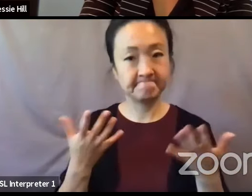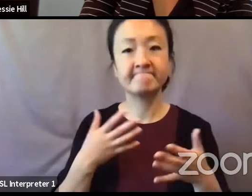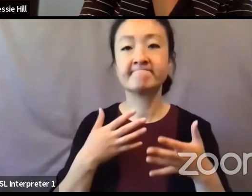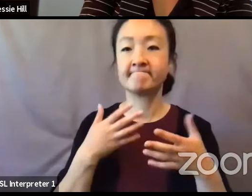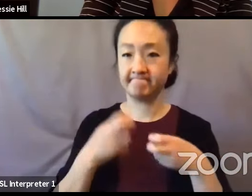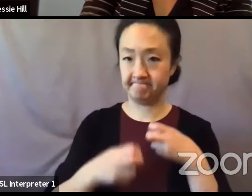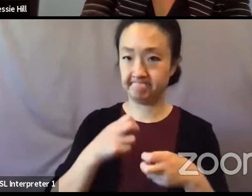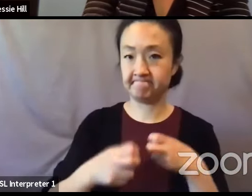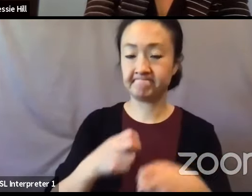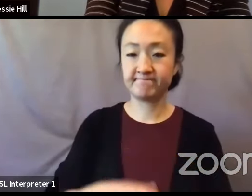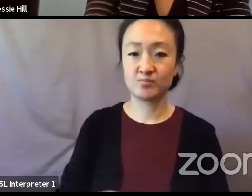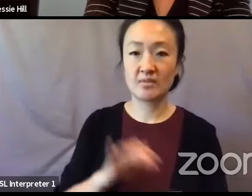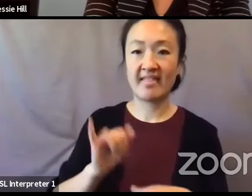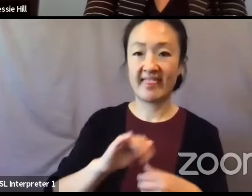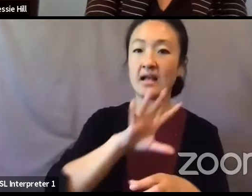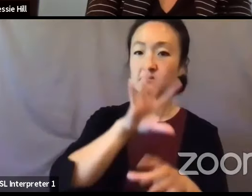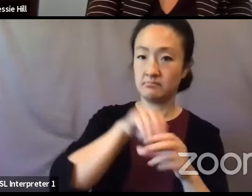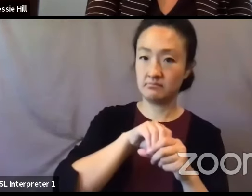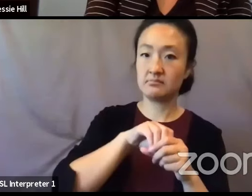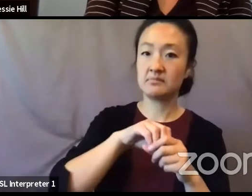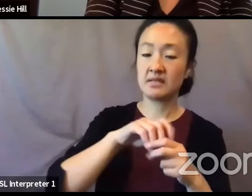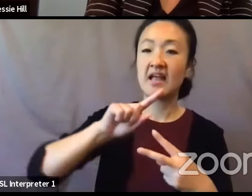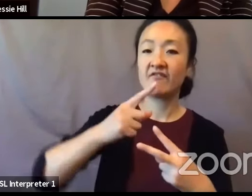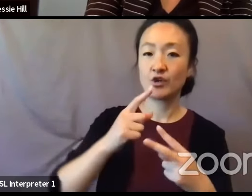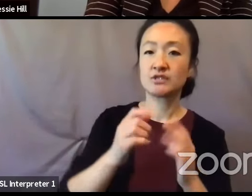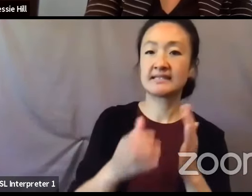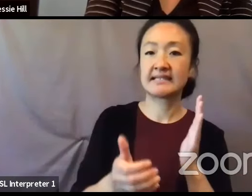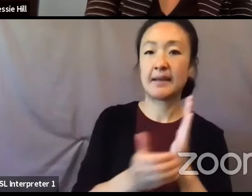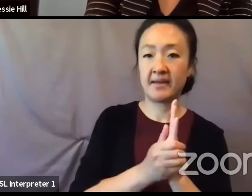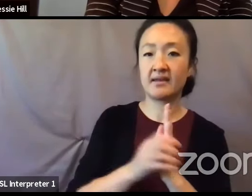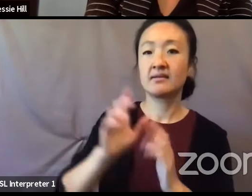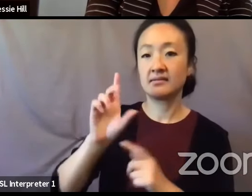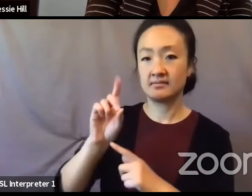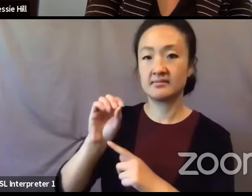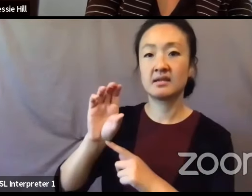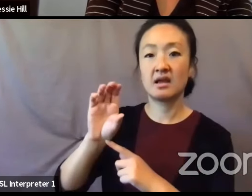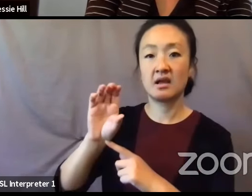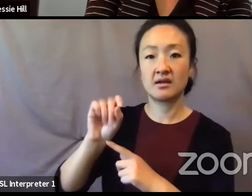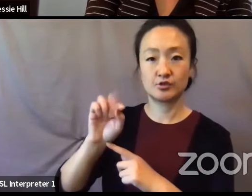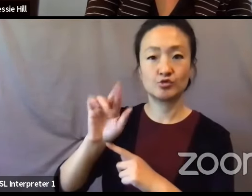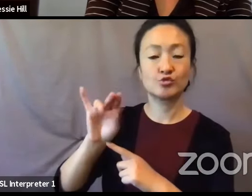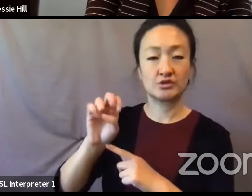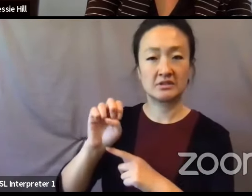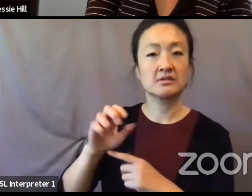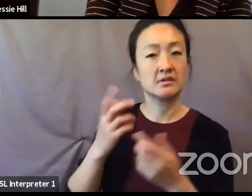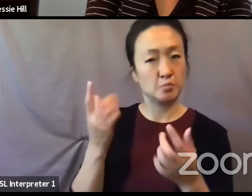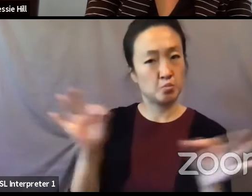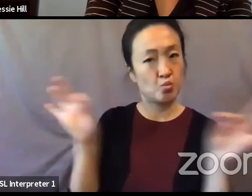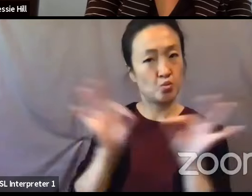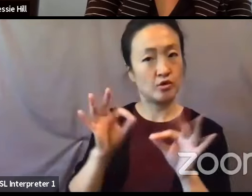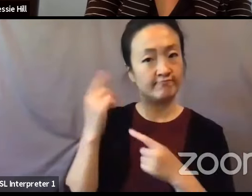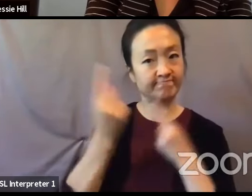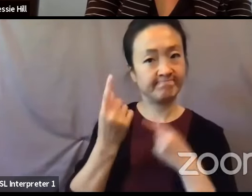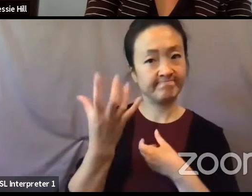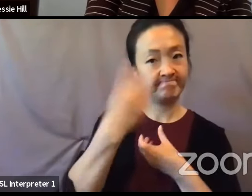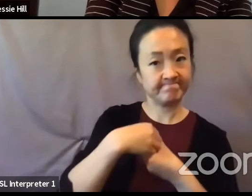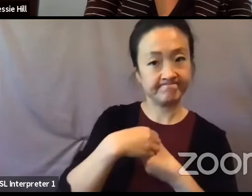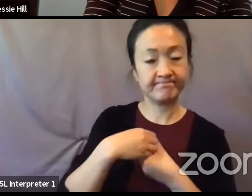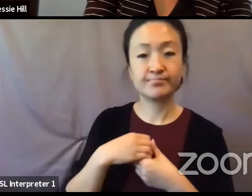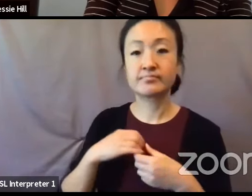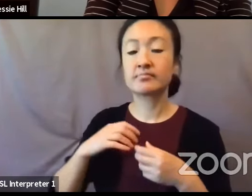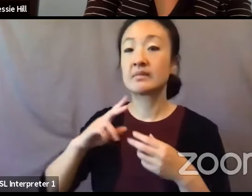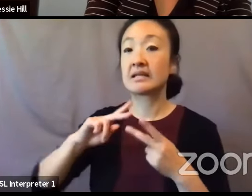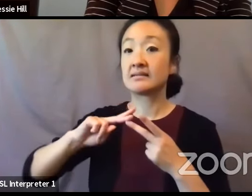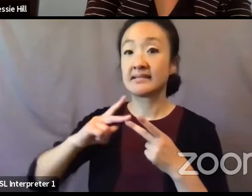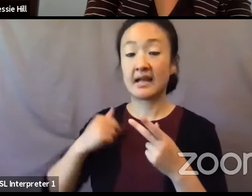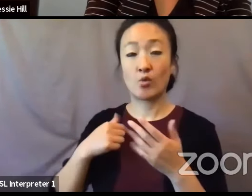that is within First Amendment doctrine and one we have to think about. Another tension I wanted to highlight that I think relates a lot